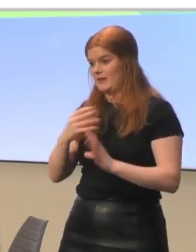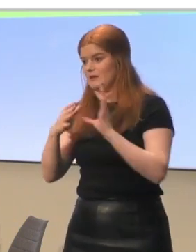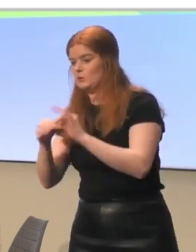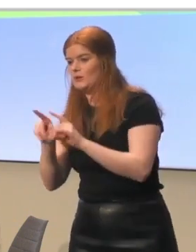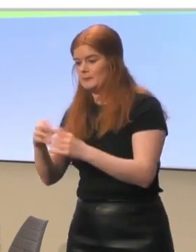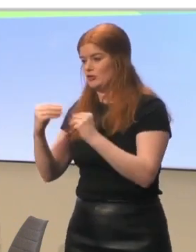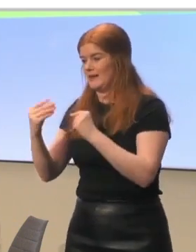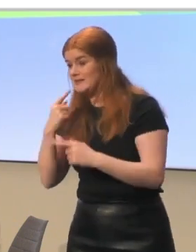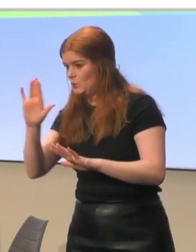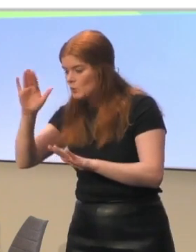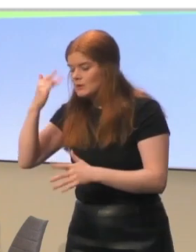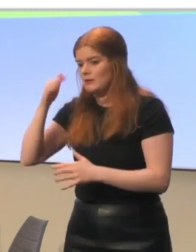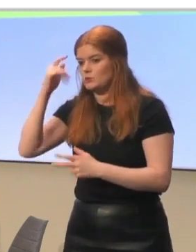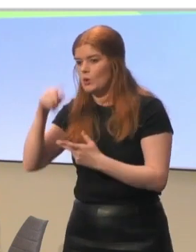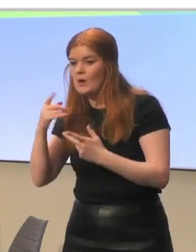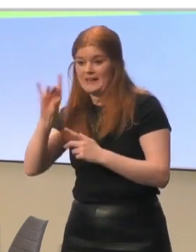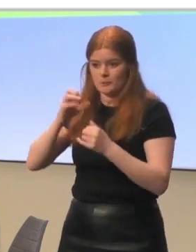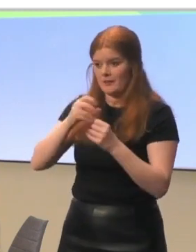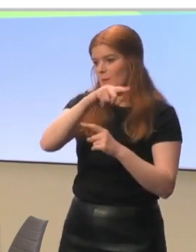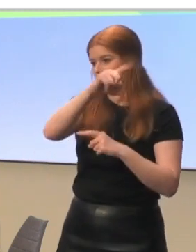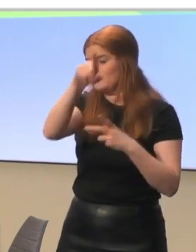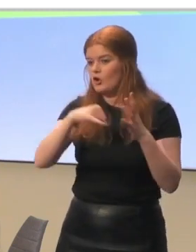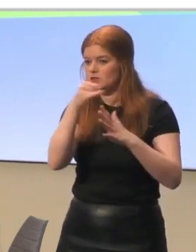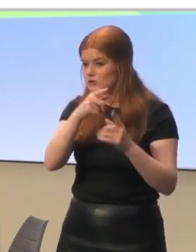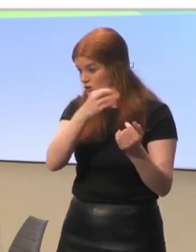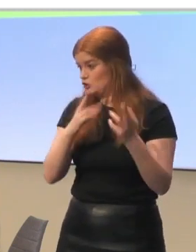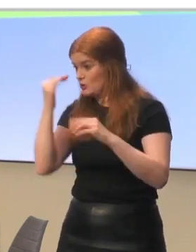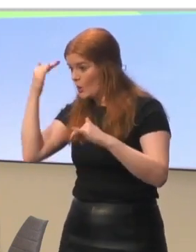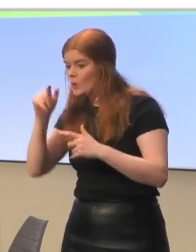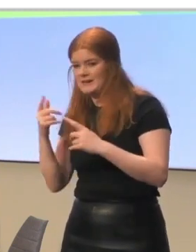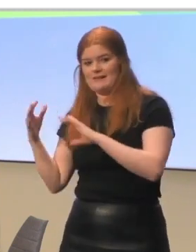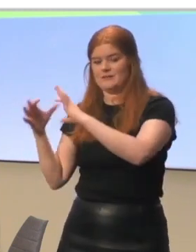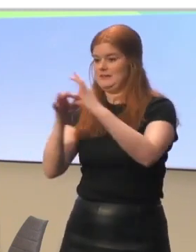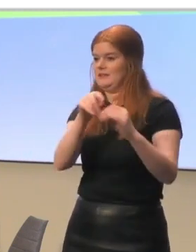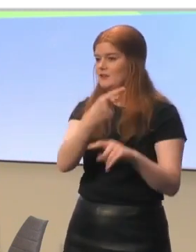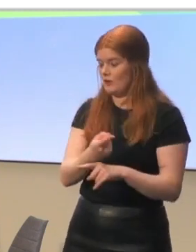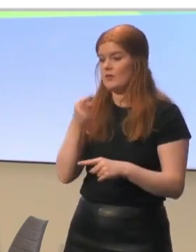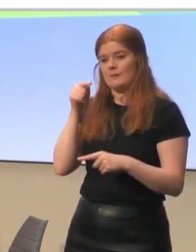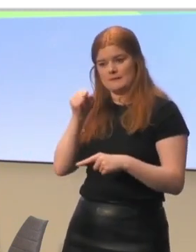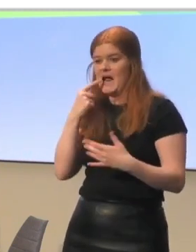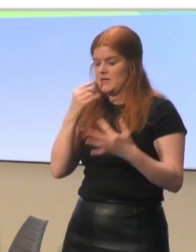oh God, you hear something from one of the other, you have an opportunity and you have a direct link in there, and that